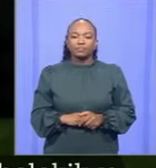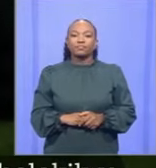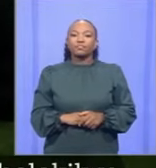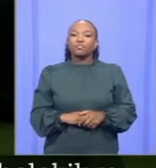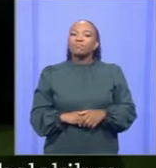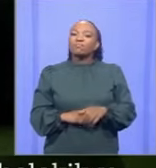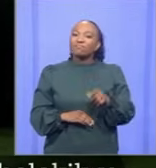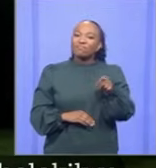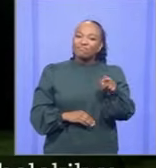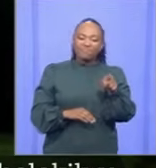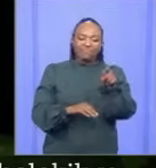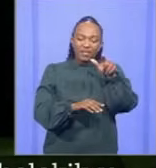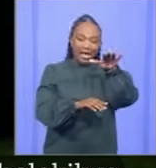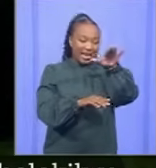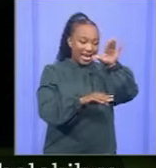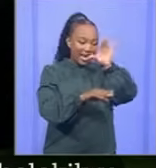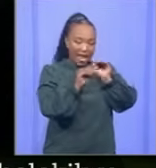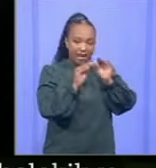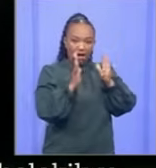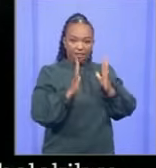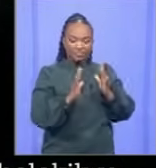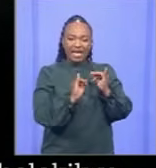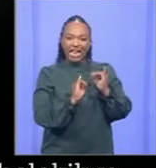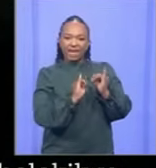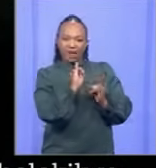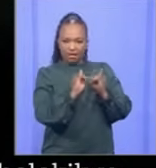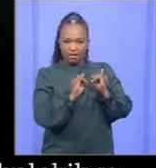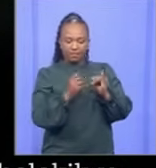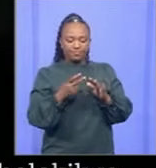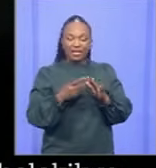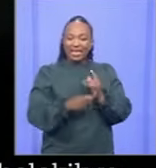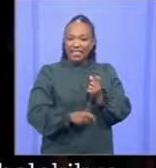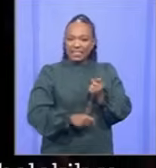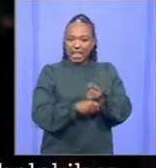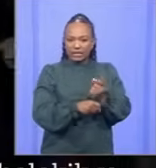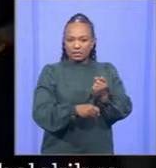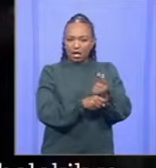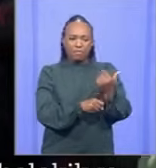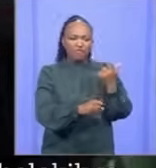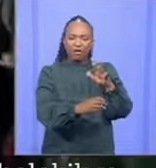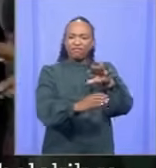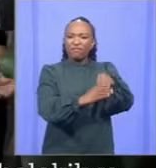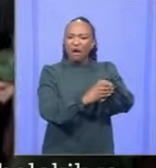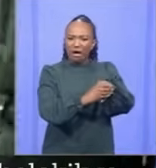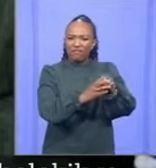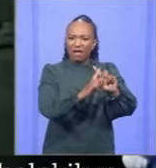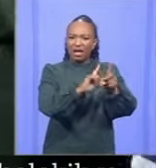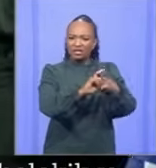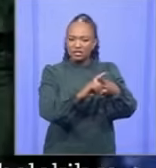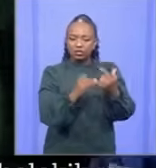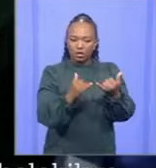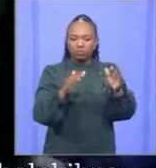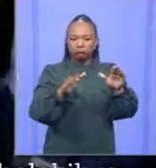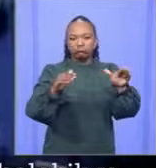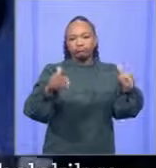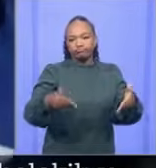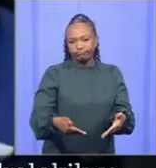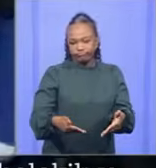Barutwana ba 11 le mootledi wa thekisi yeo ya megilego kotseng le bene ka merafong ba bolokilwe.